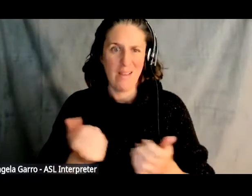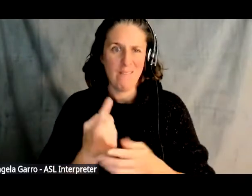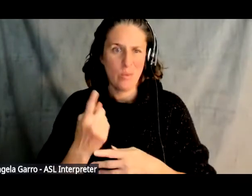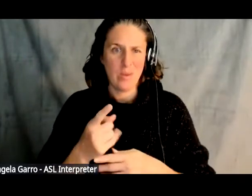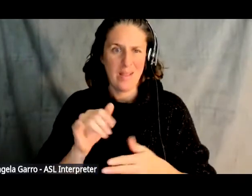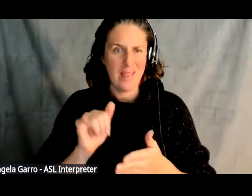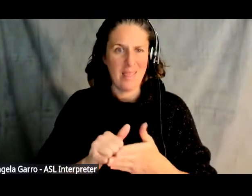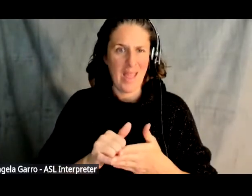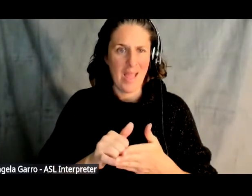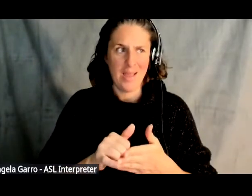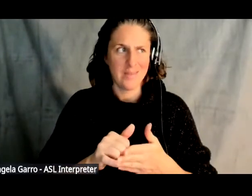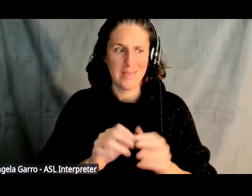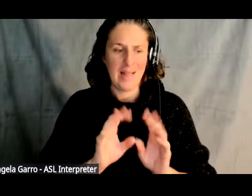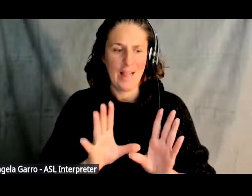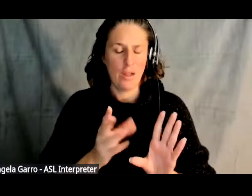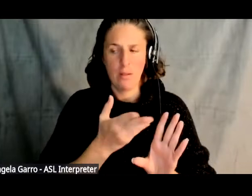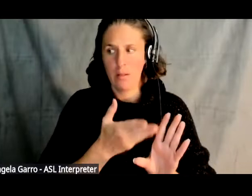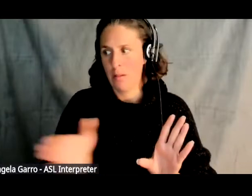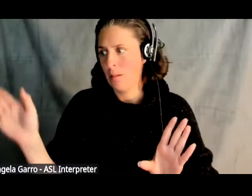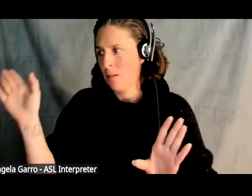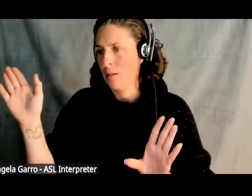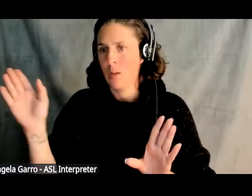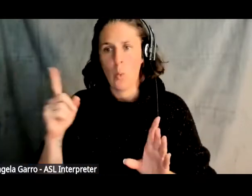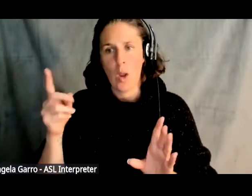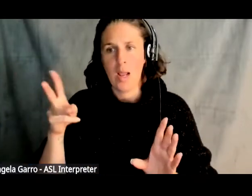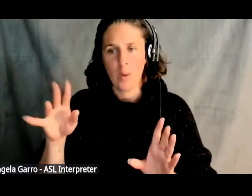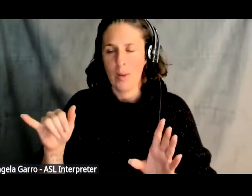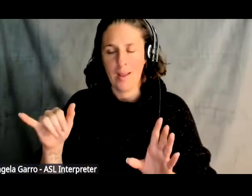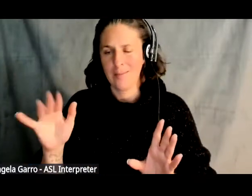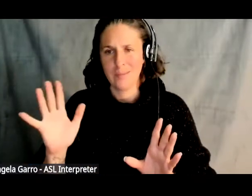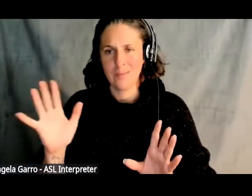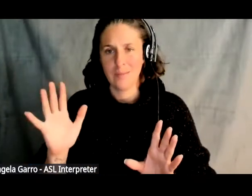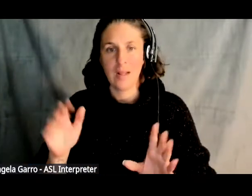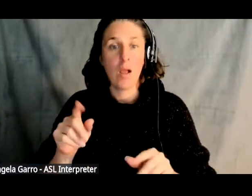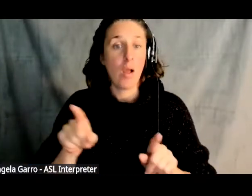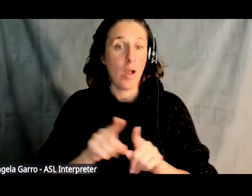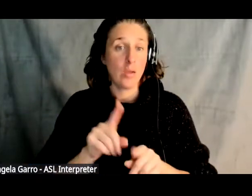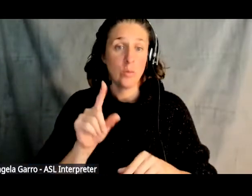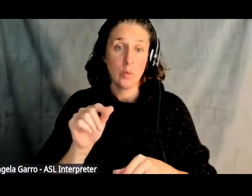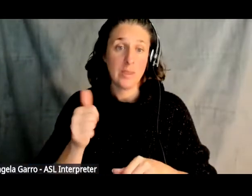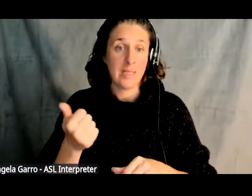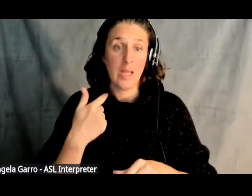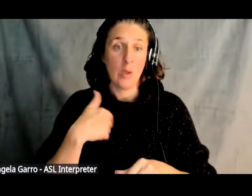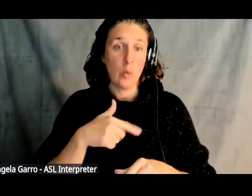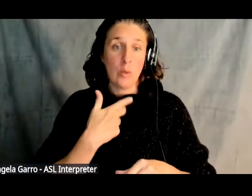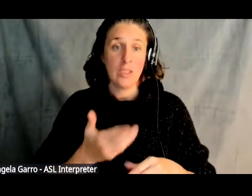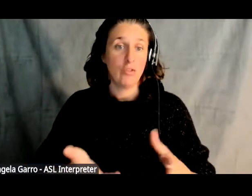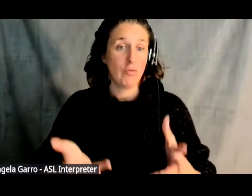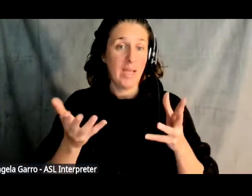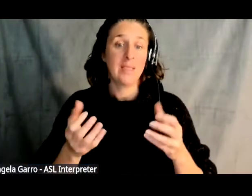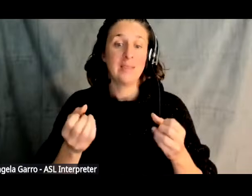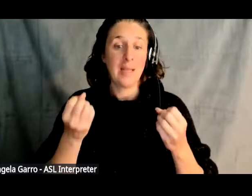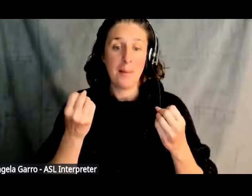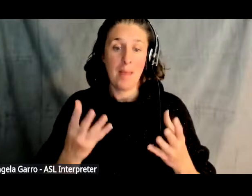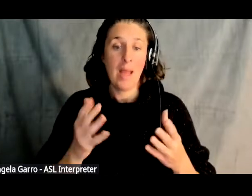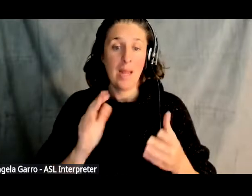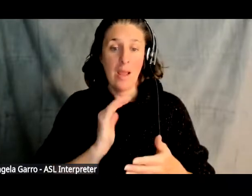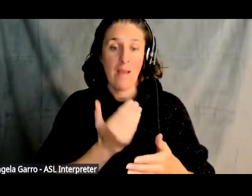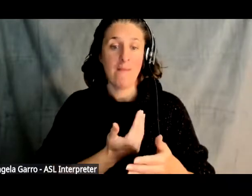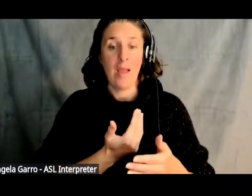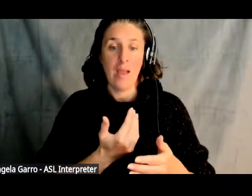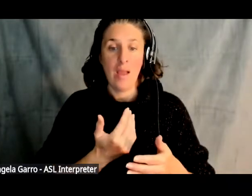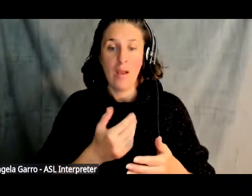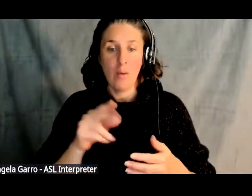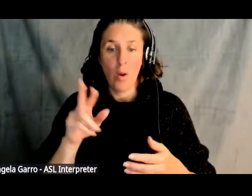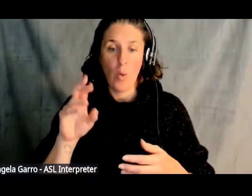clearly swung too far one way, right? We did, and at the same time, in 2010, we raised up many of the ROP centers in the